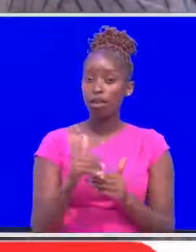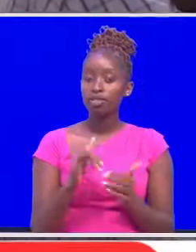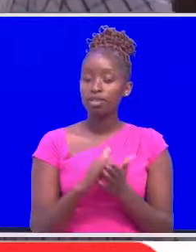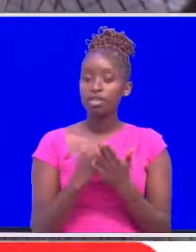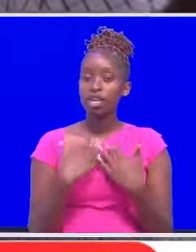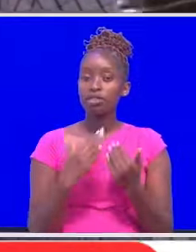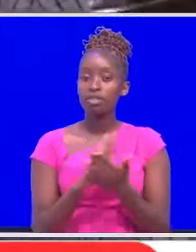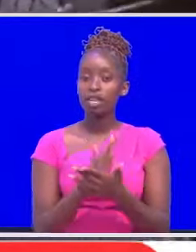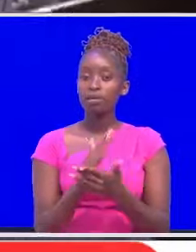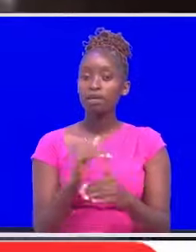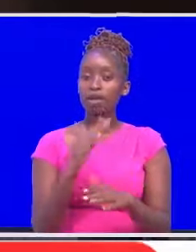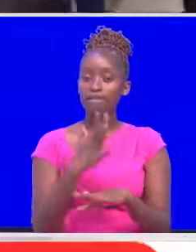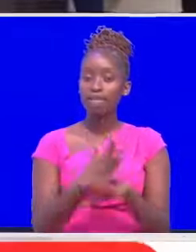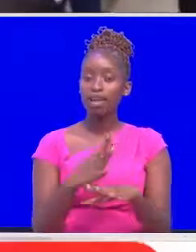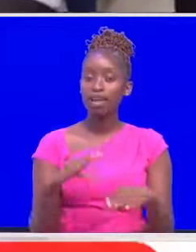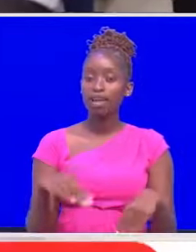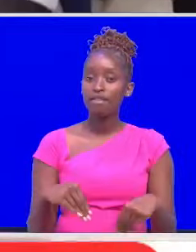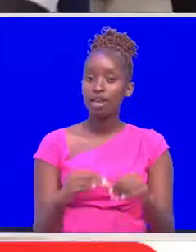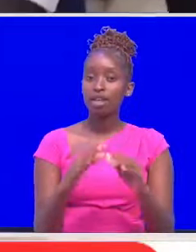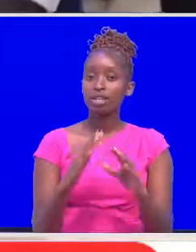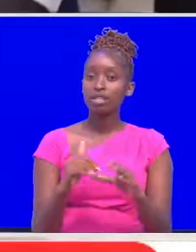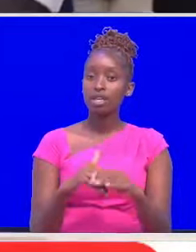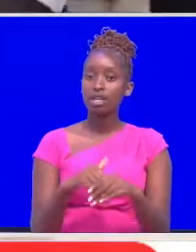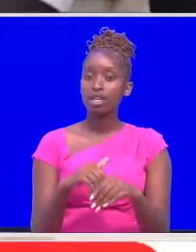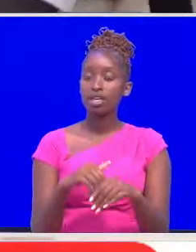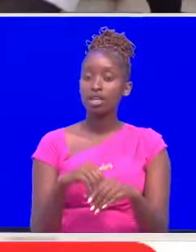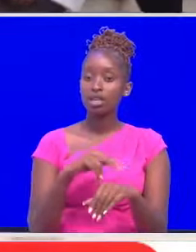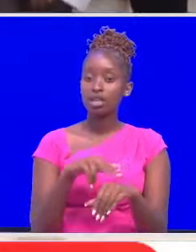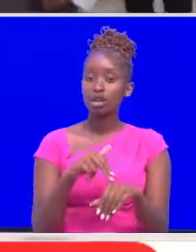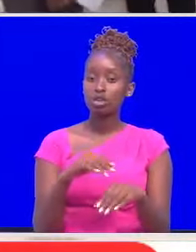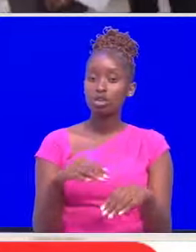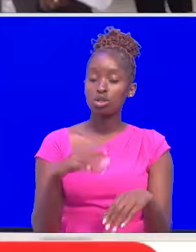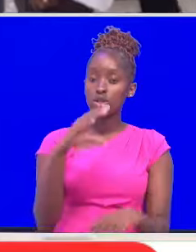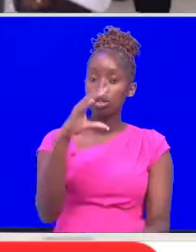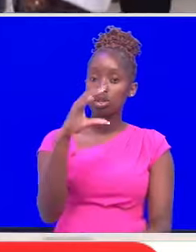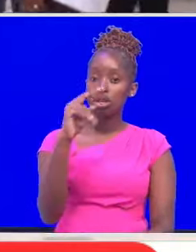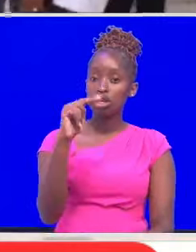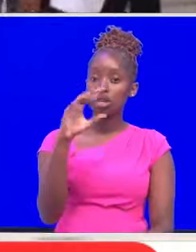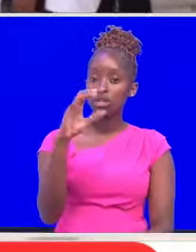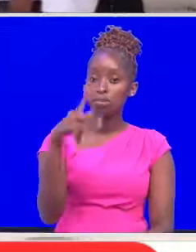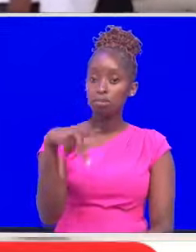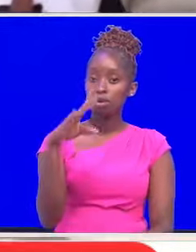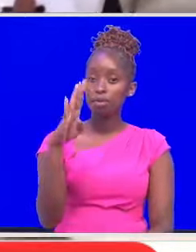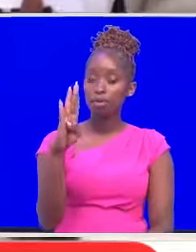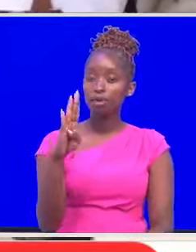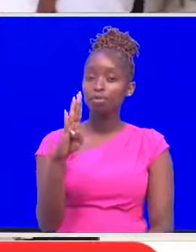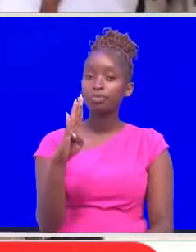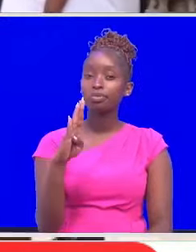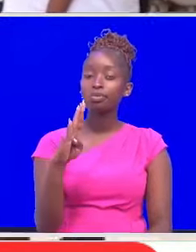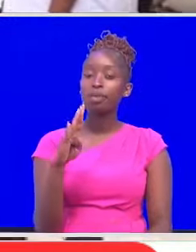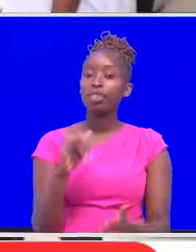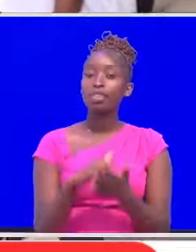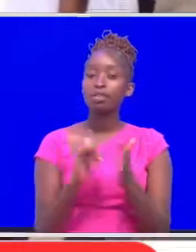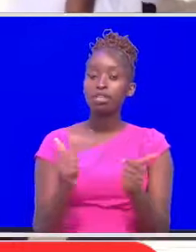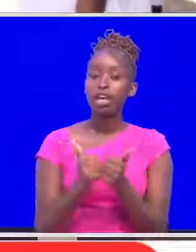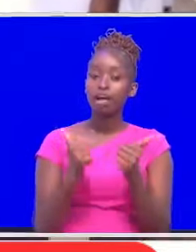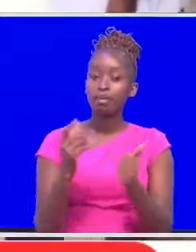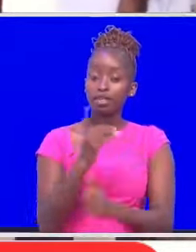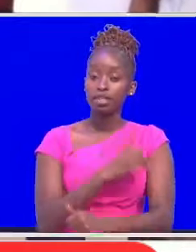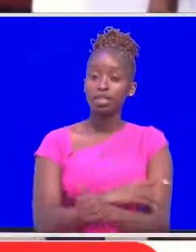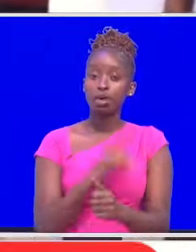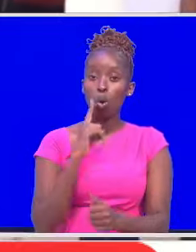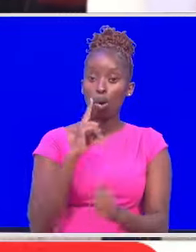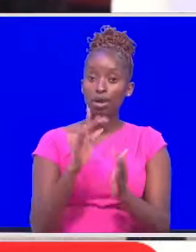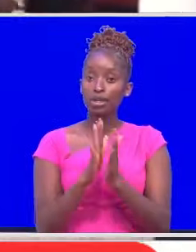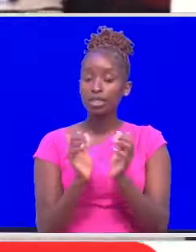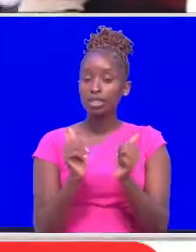of alleged fake fertilizer at the National Cereals and Produce Board stores. This comes a day after 110